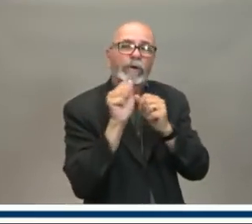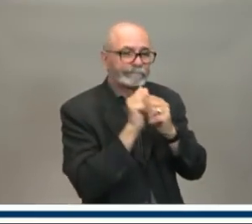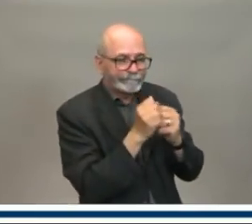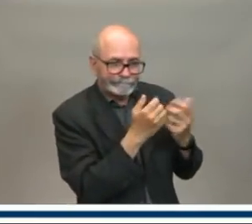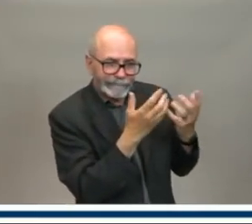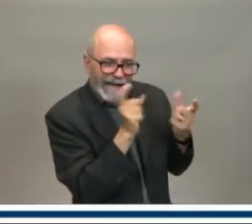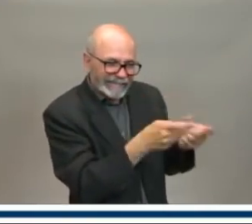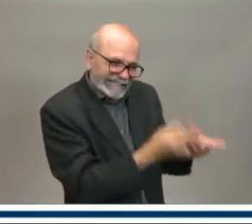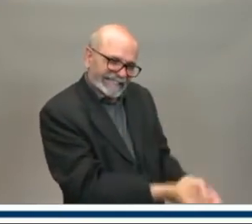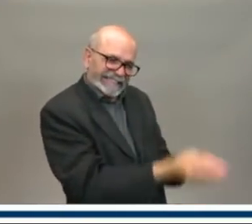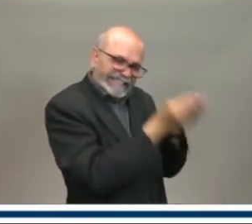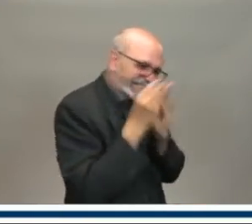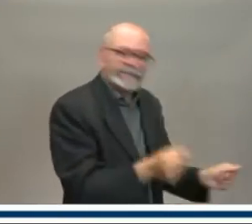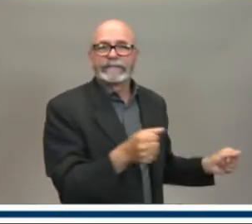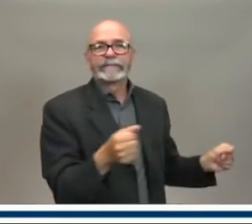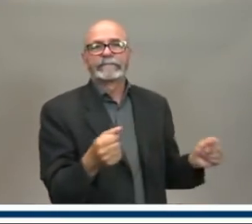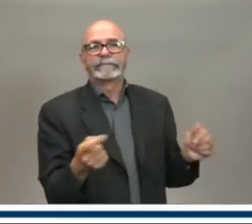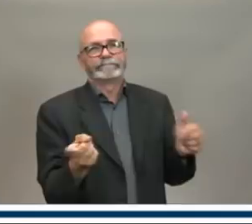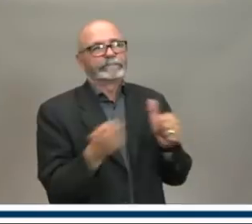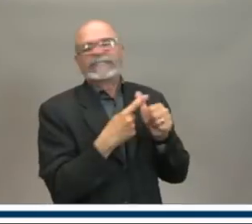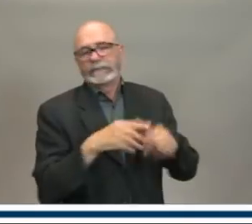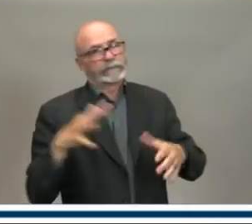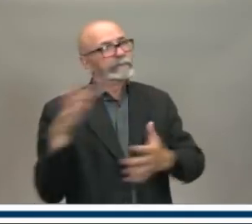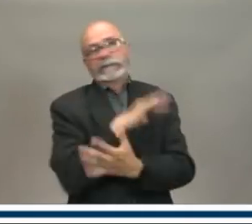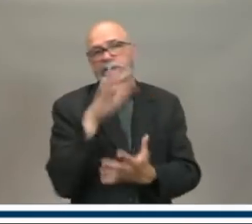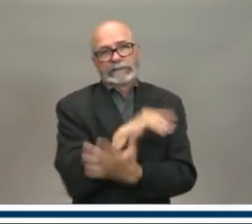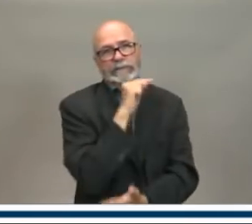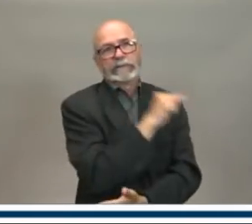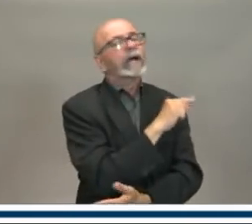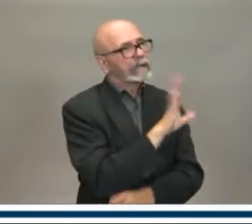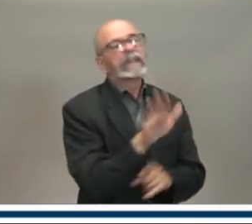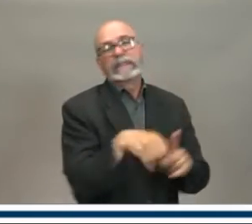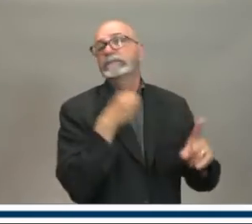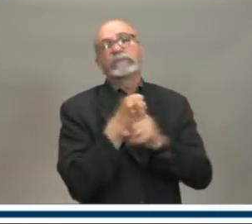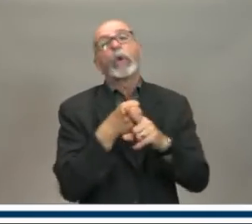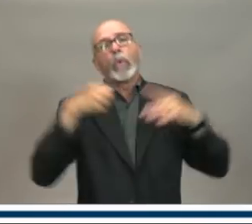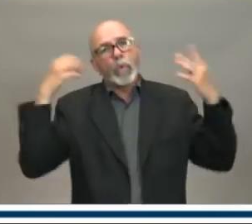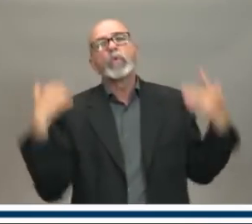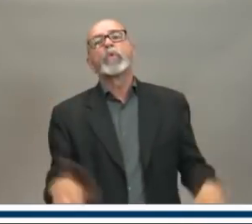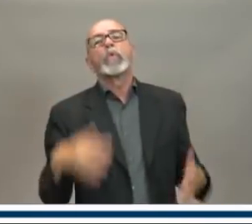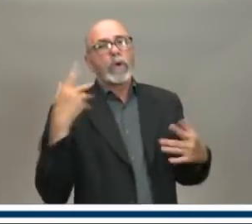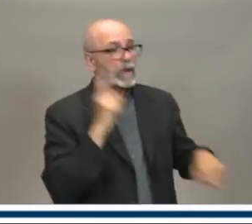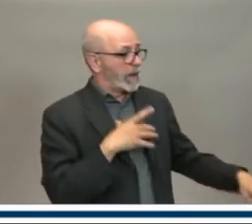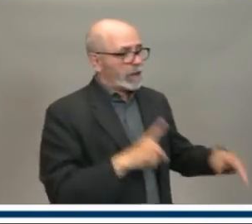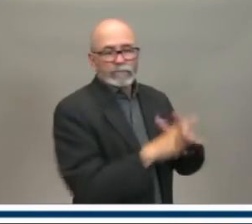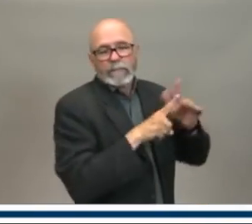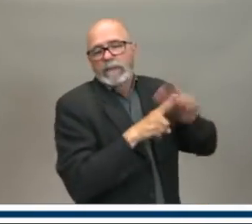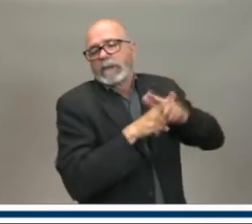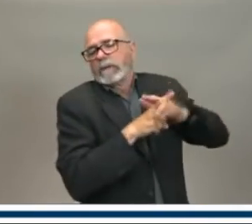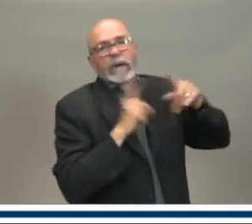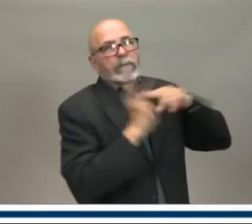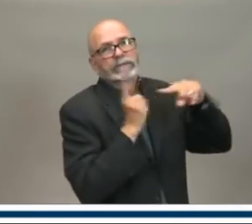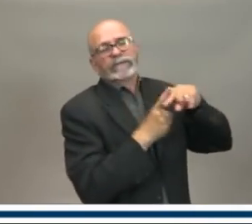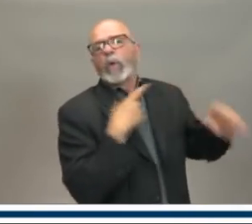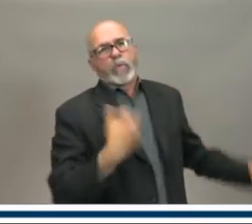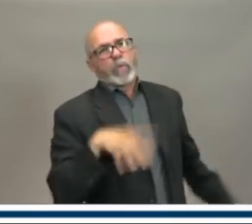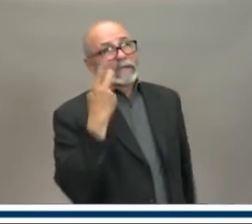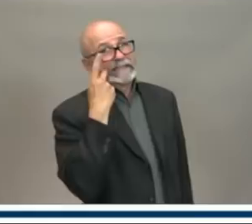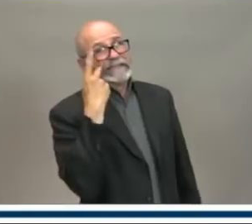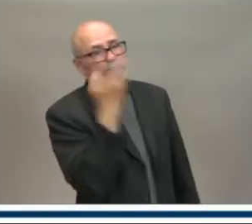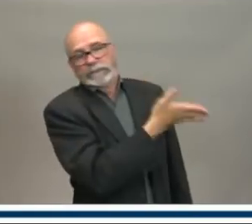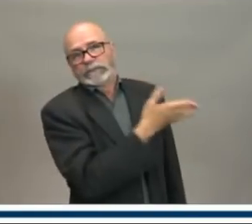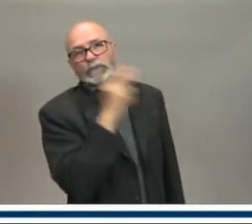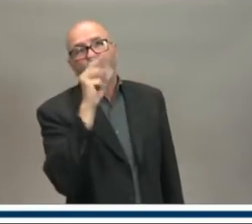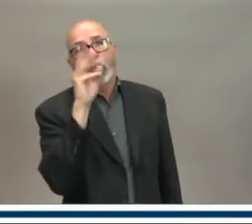certainly has an impact on the positive tests that our province would have seen. And